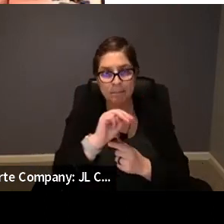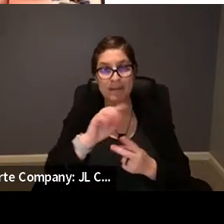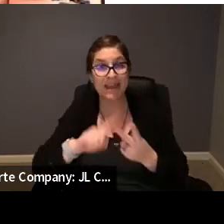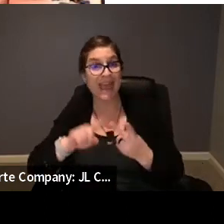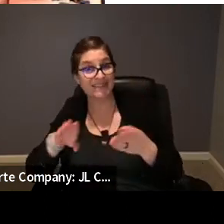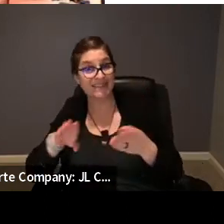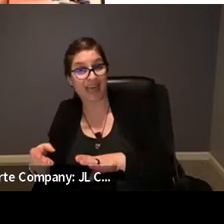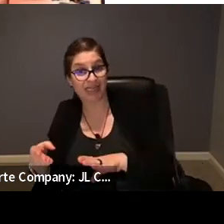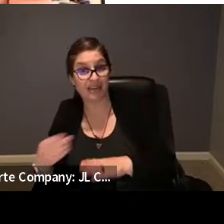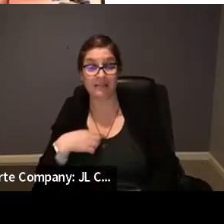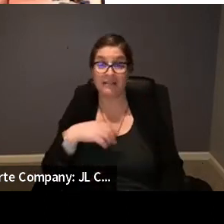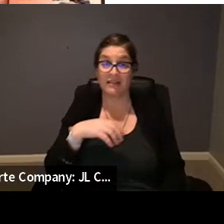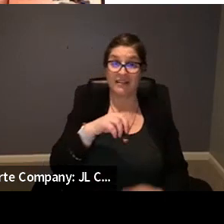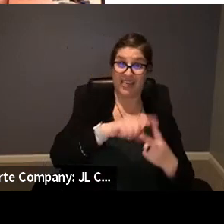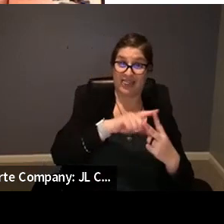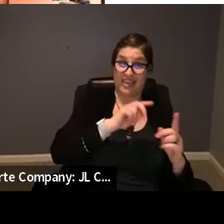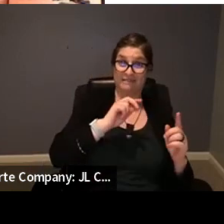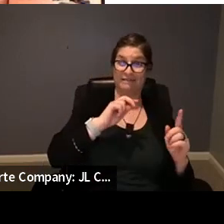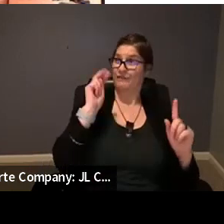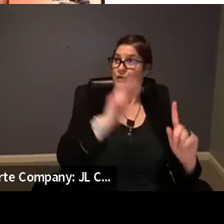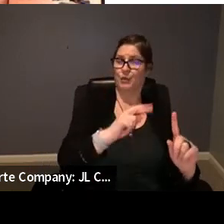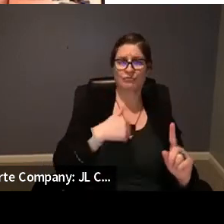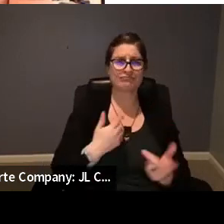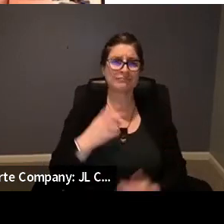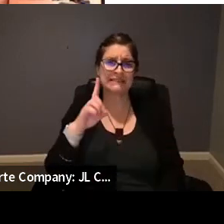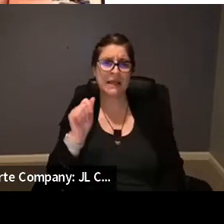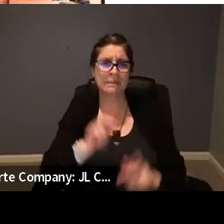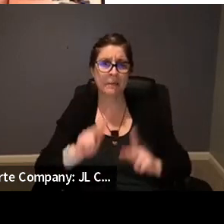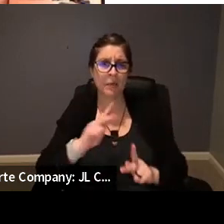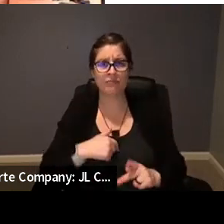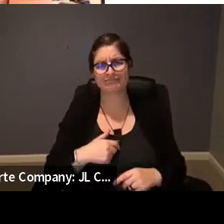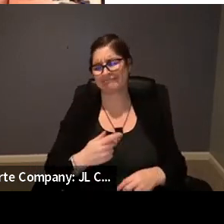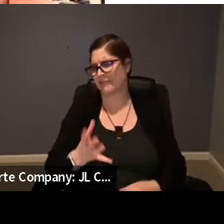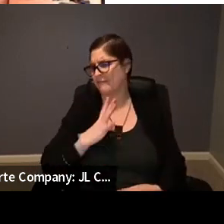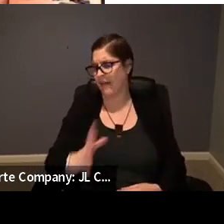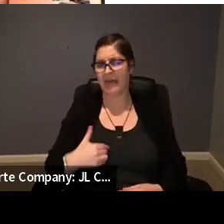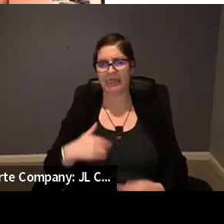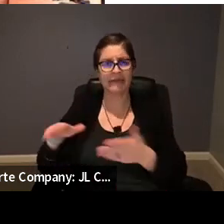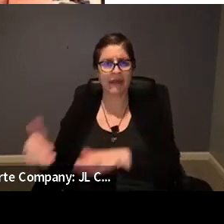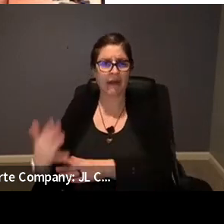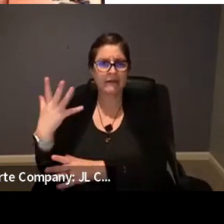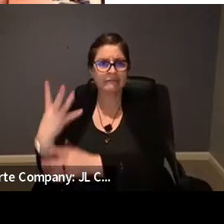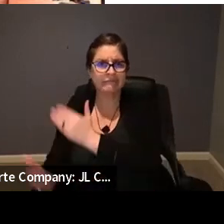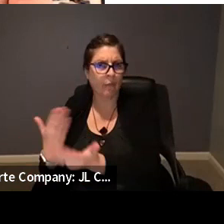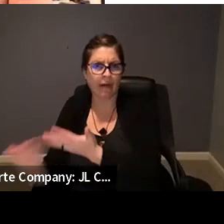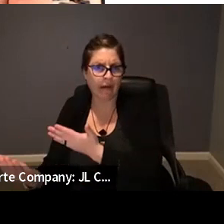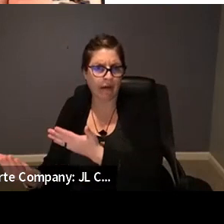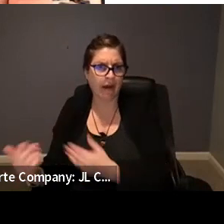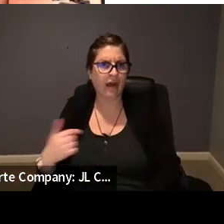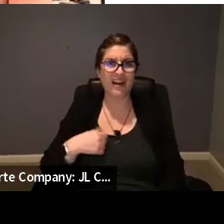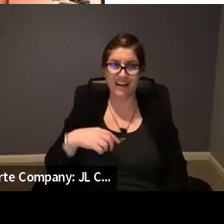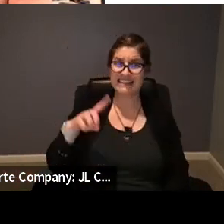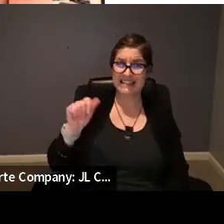that disabled people are expendable and disposable, especially the disabled people deemed the most quote